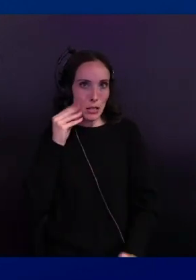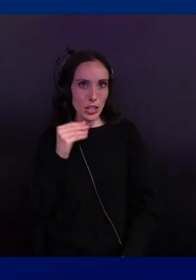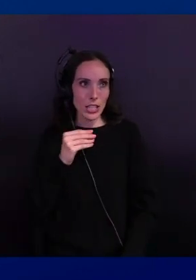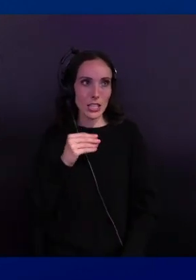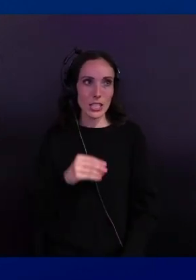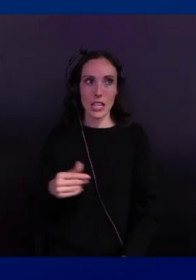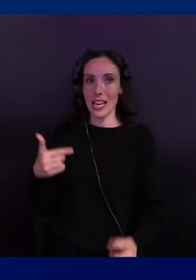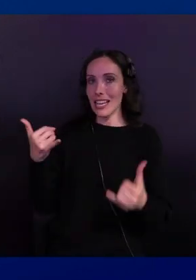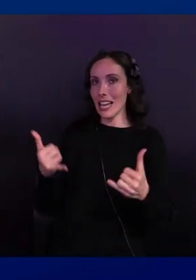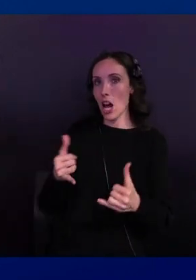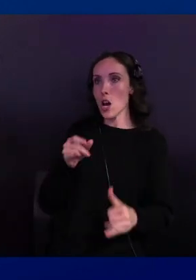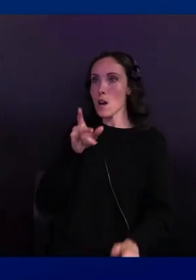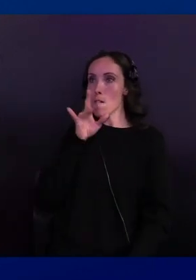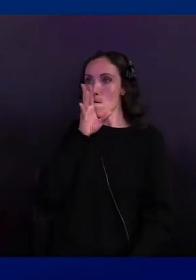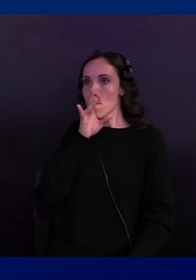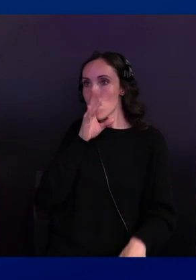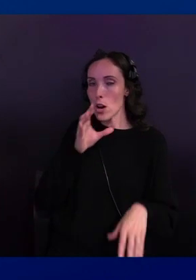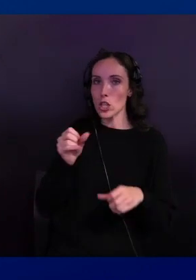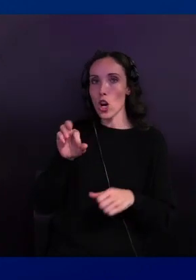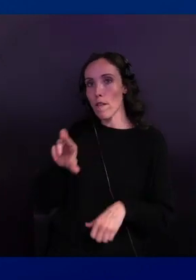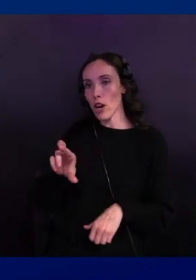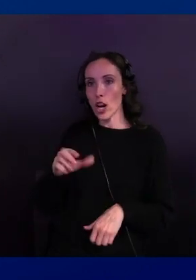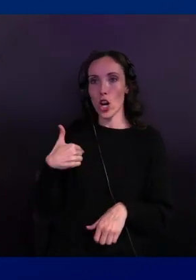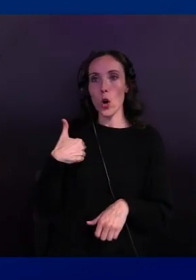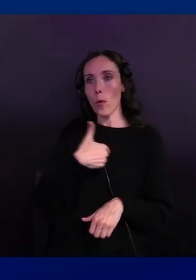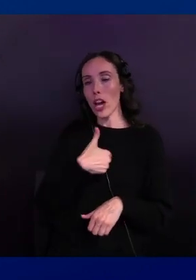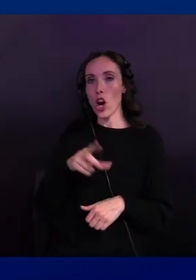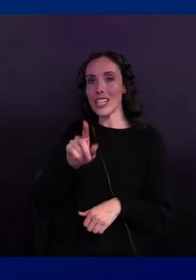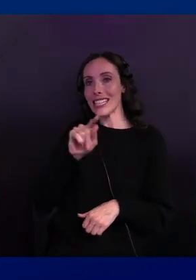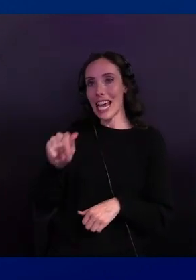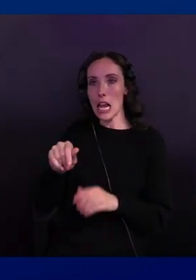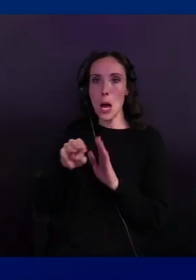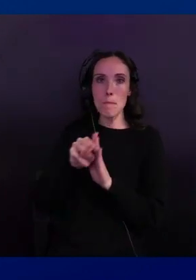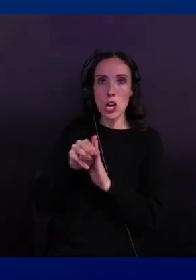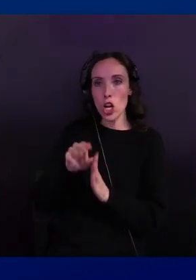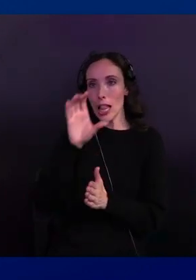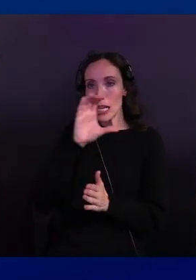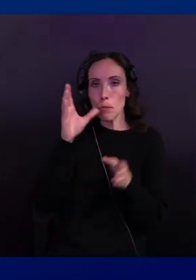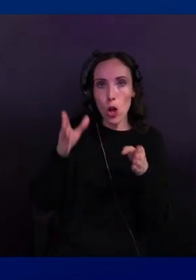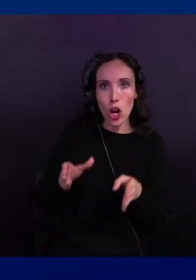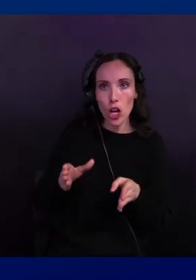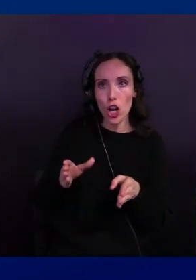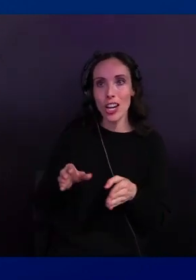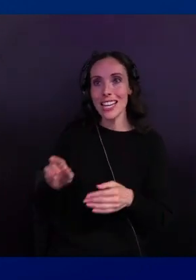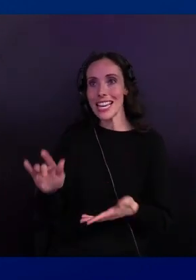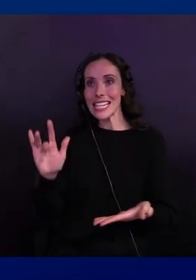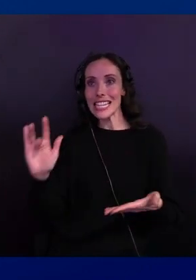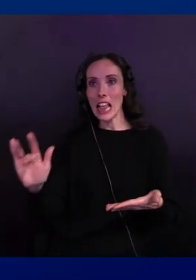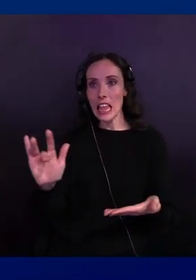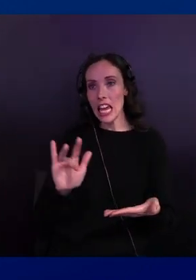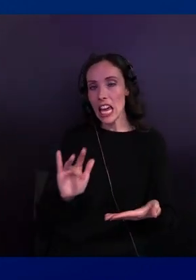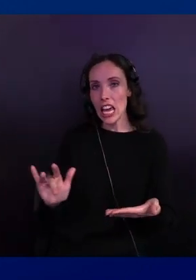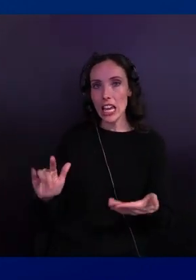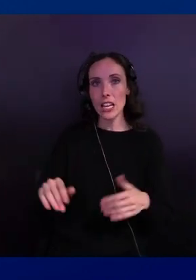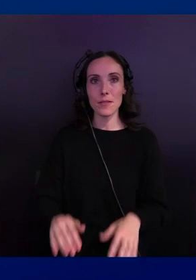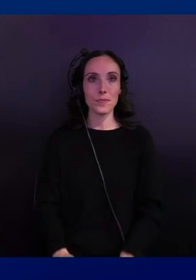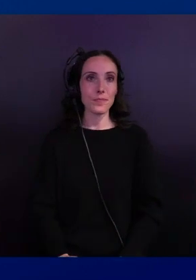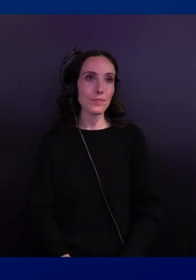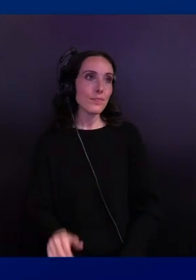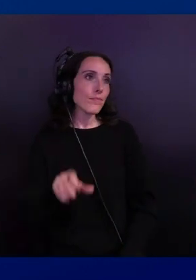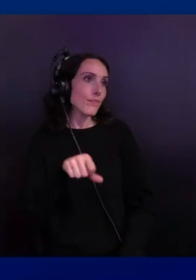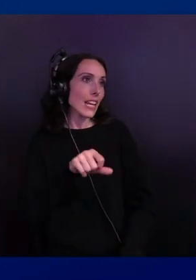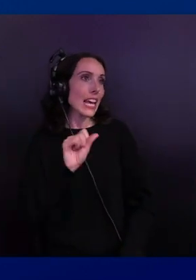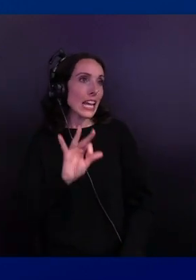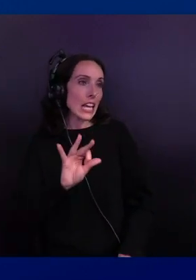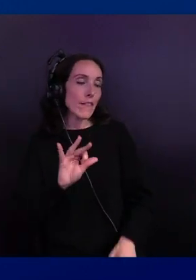We are Data Model Explorer in Fraud Detector. He's clicking around. Yeah, if you look at here,